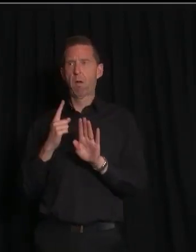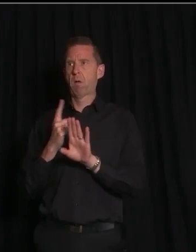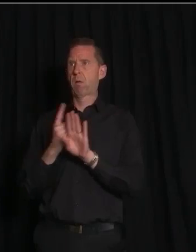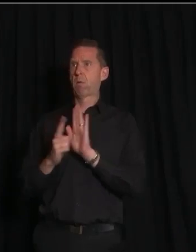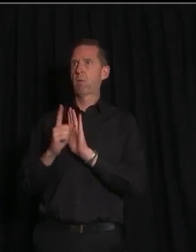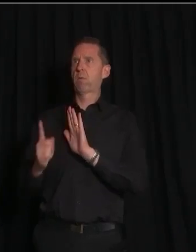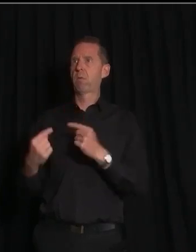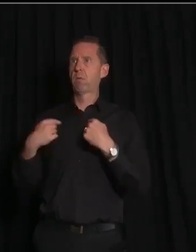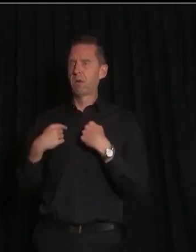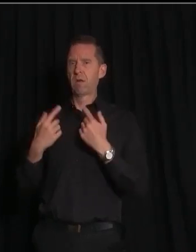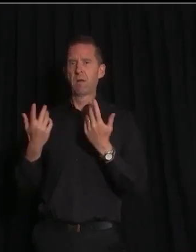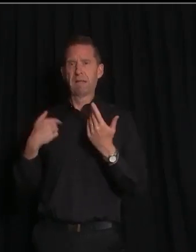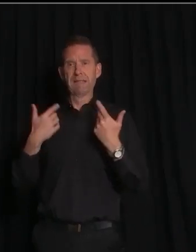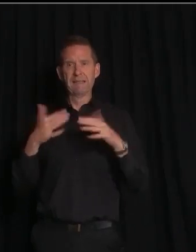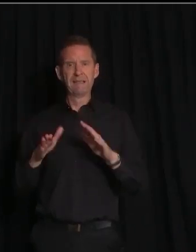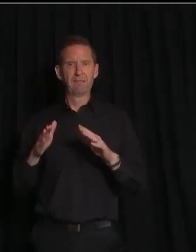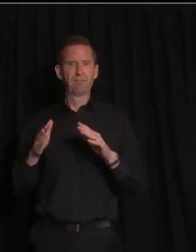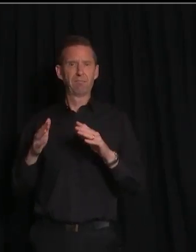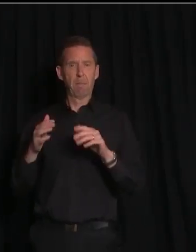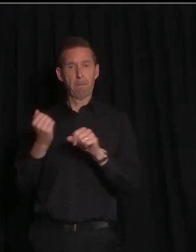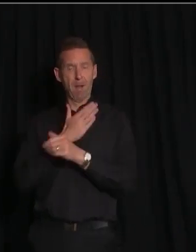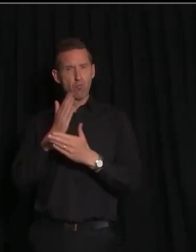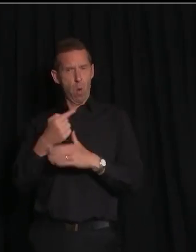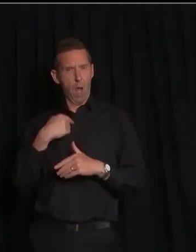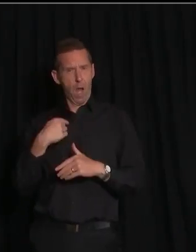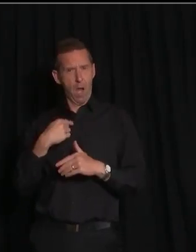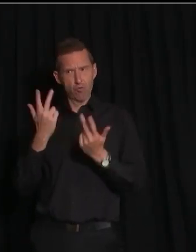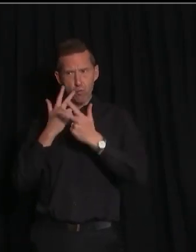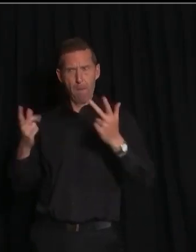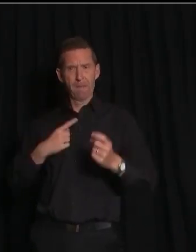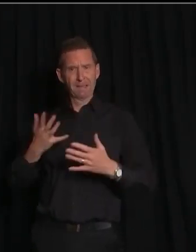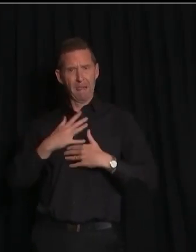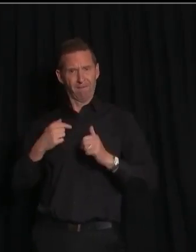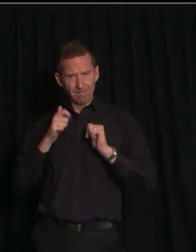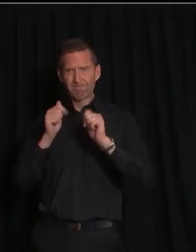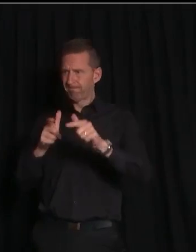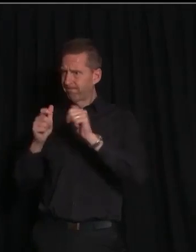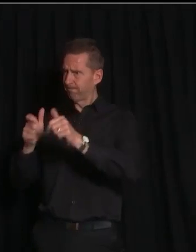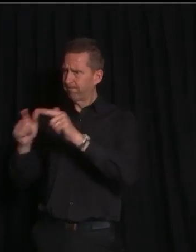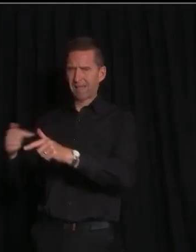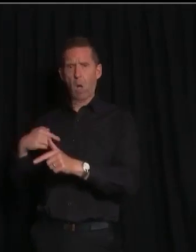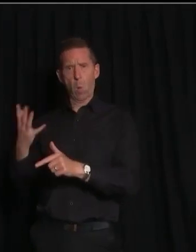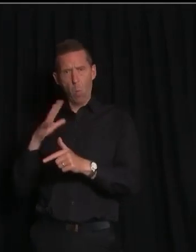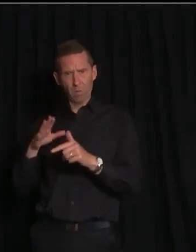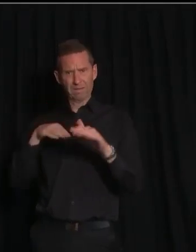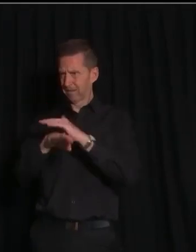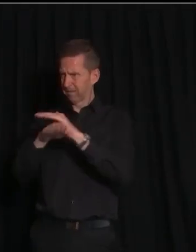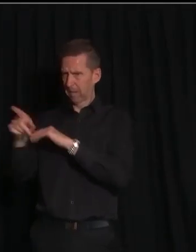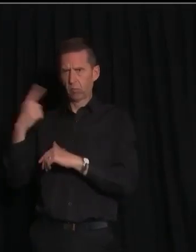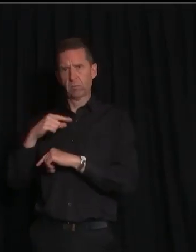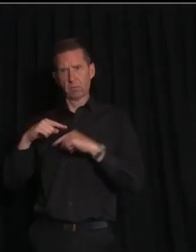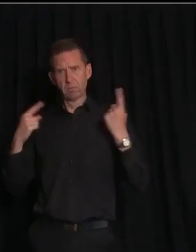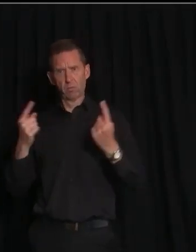doing runways and shows and put myself in those spaces, and I demanded to be in those spaces because we deserve